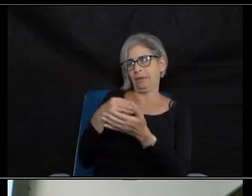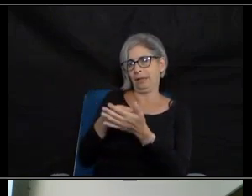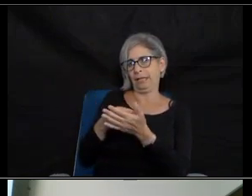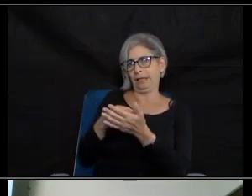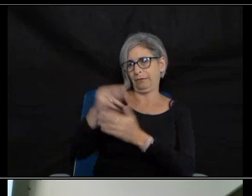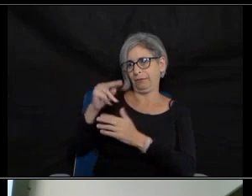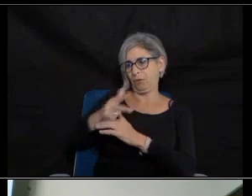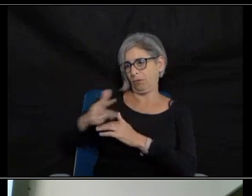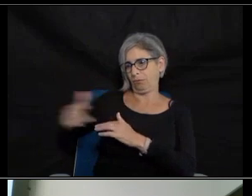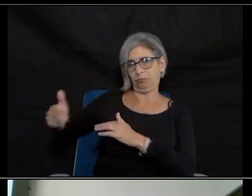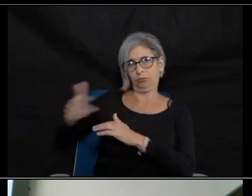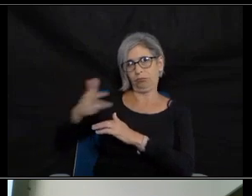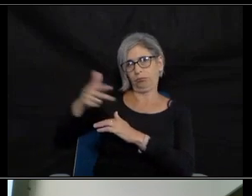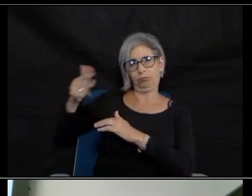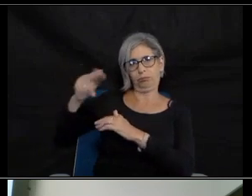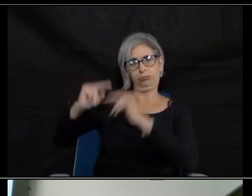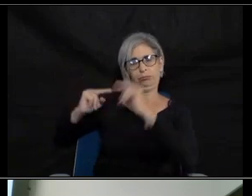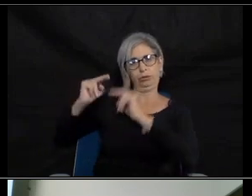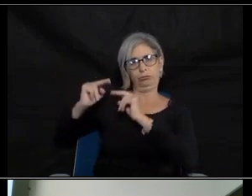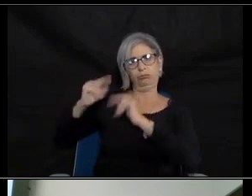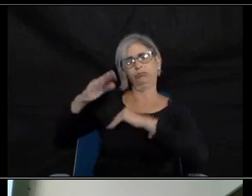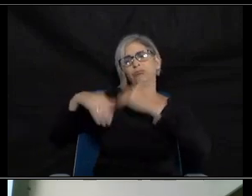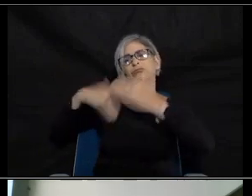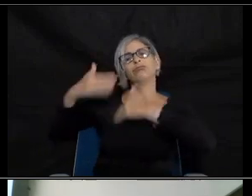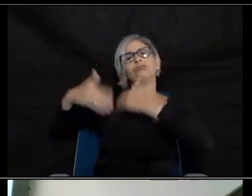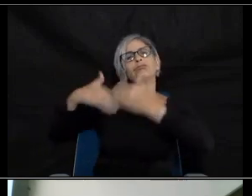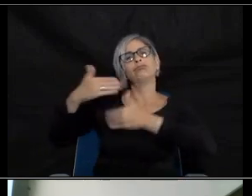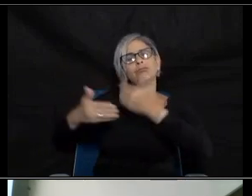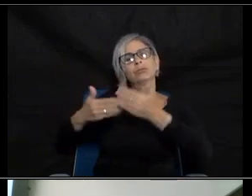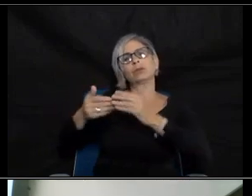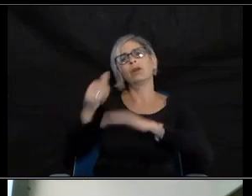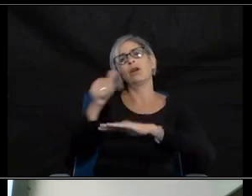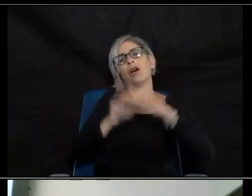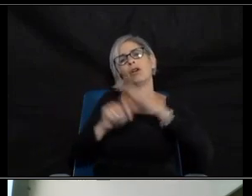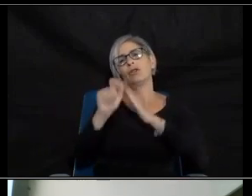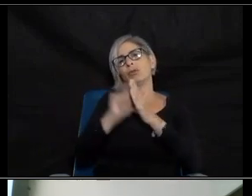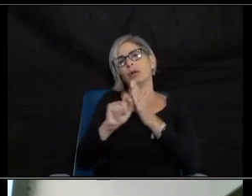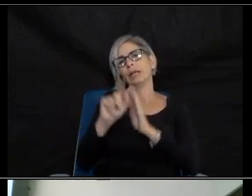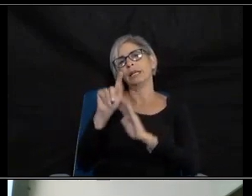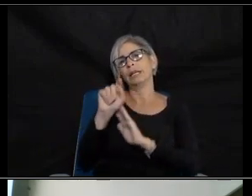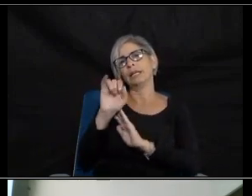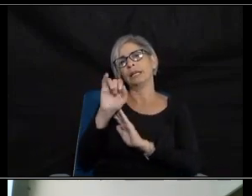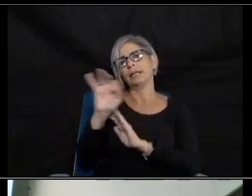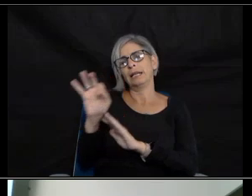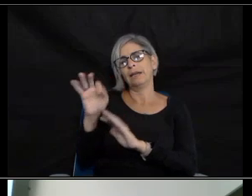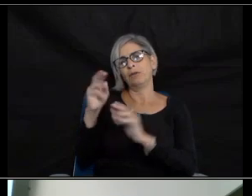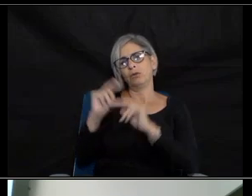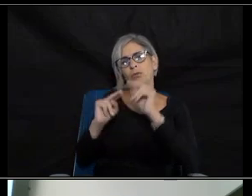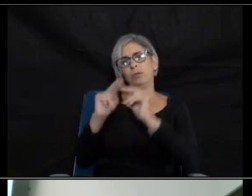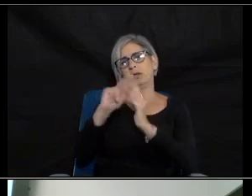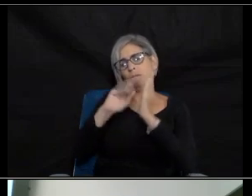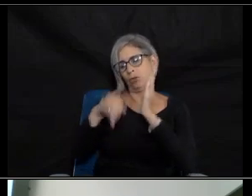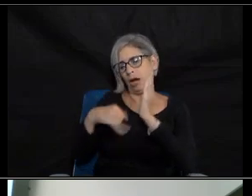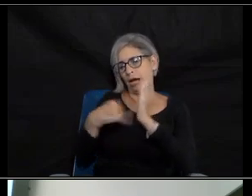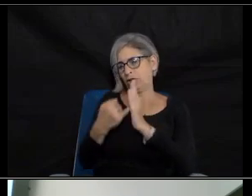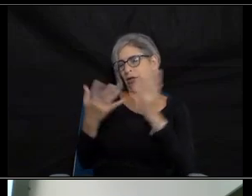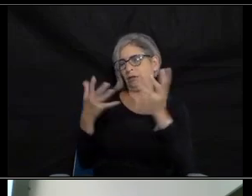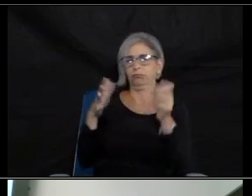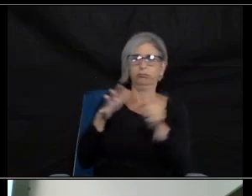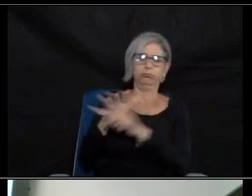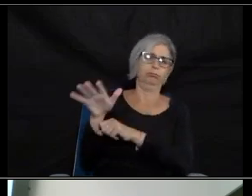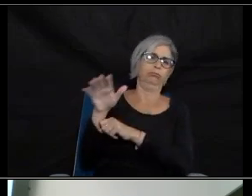So after winning the RFP, we're going down the road in my firm of underwriting that TIF to build the entire project, the entire